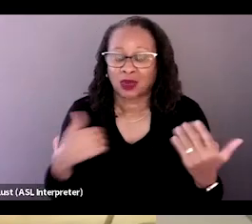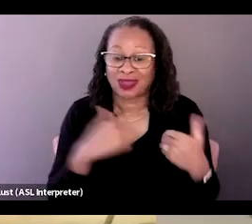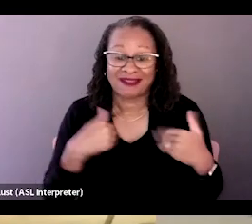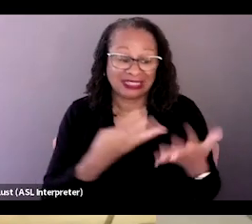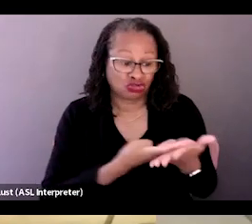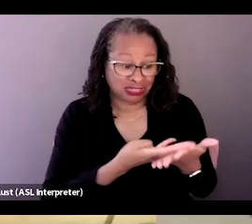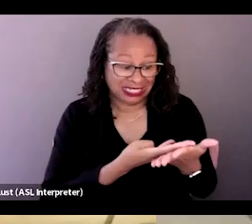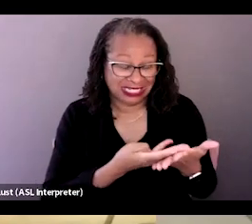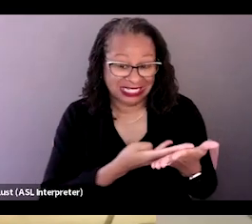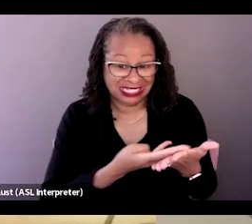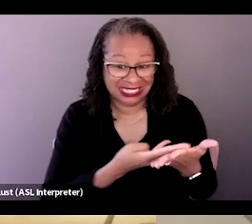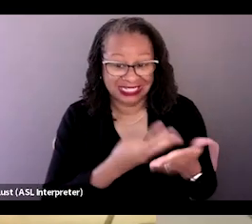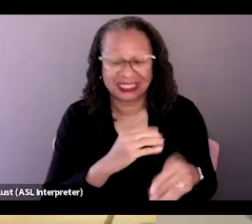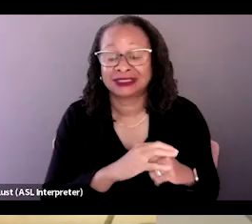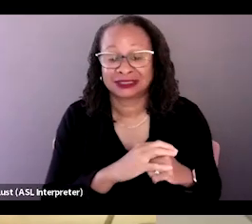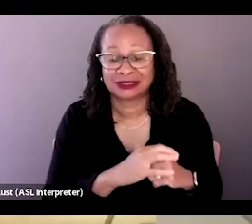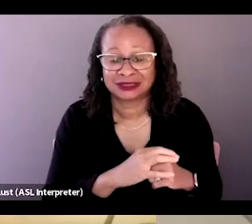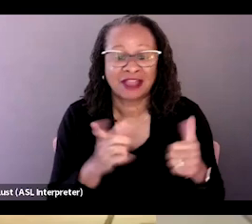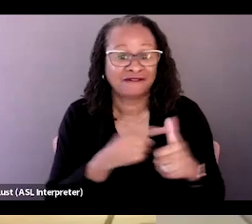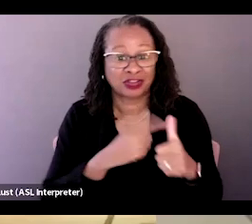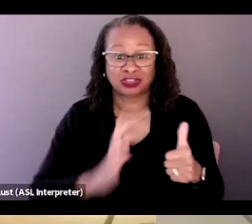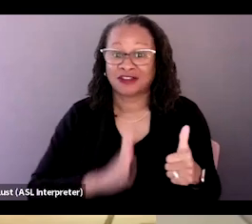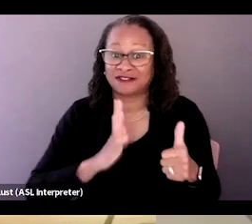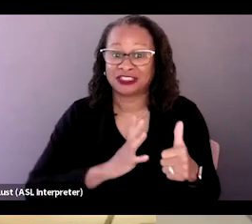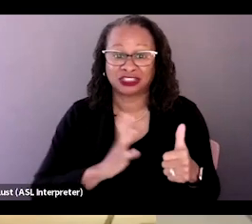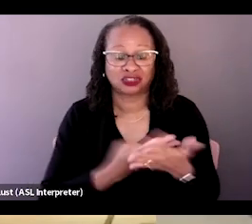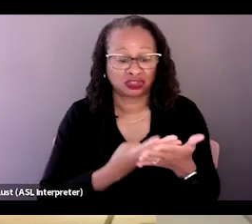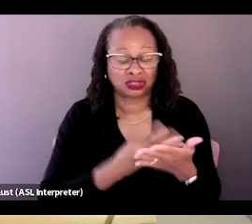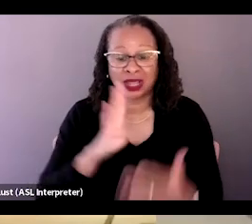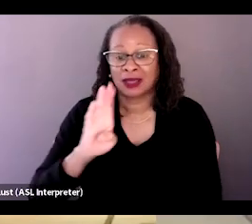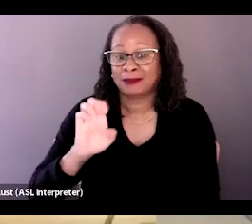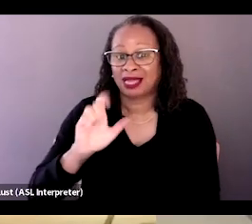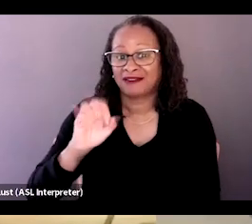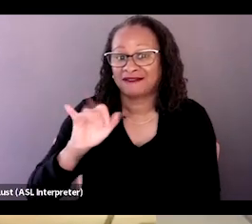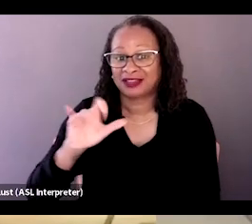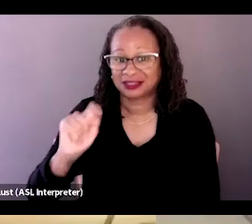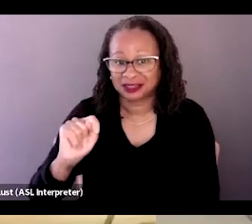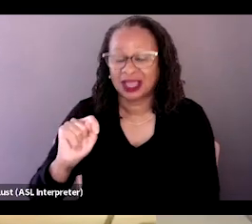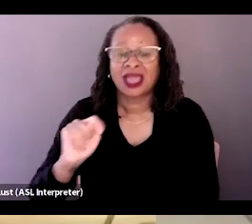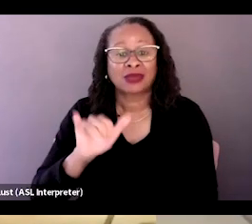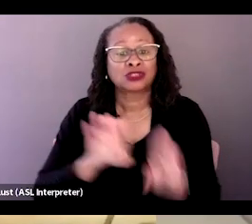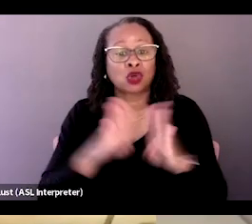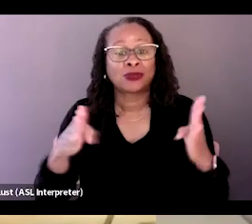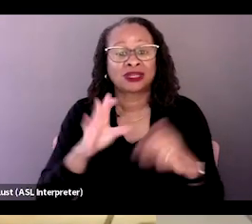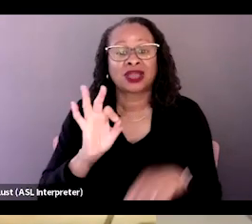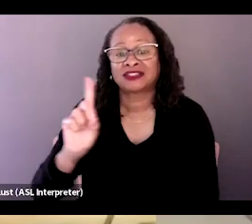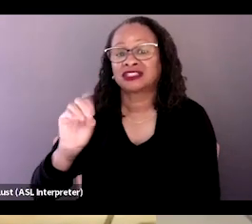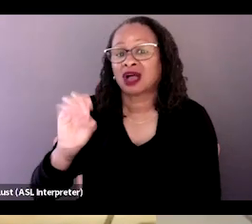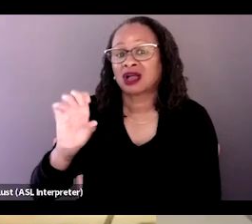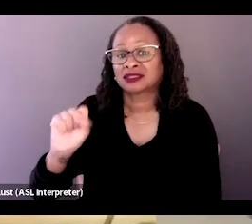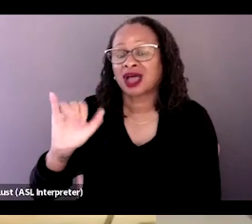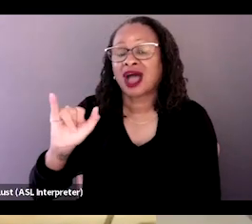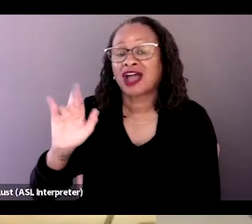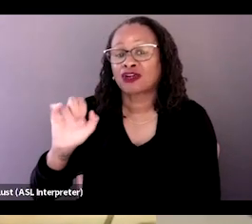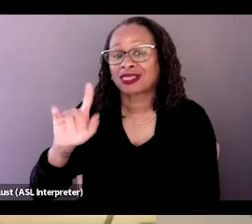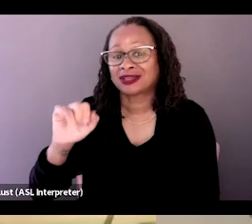the first official screening in Belfast was the opening of Docs Ireland, who is an important festival in Belfast. And